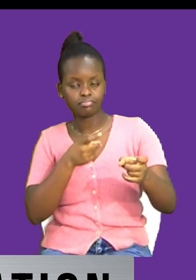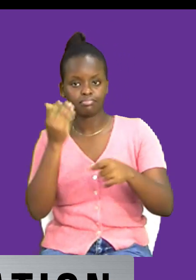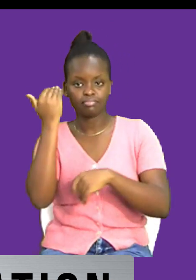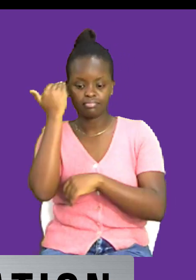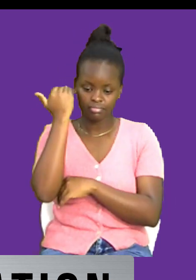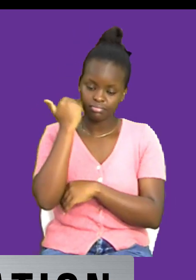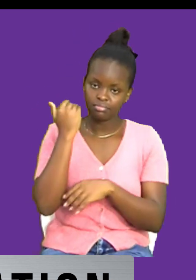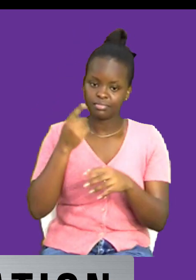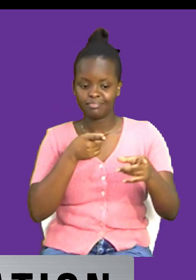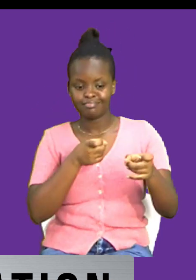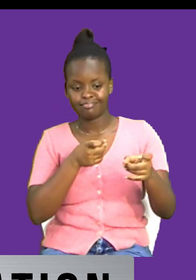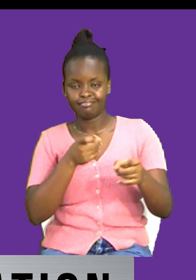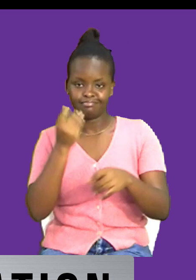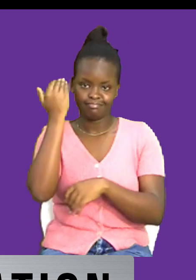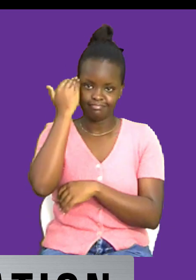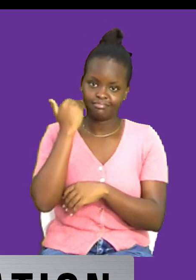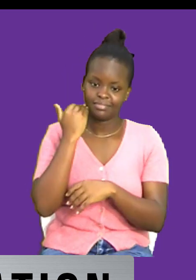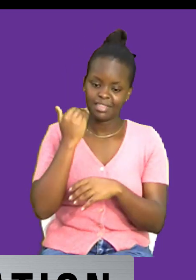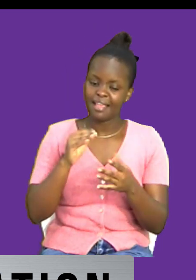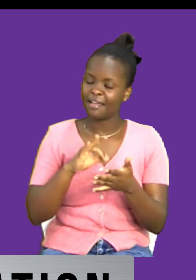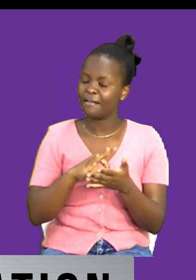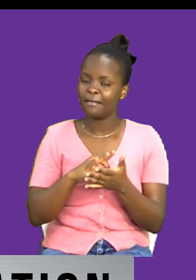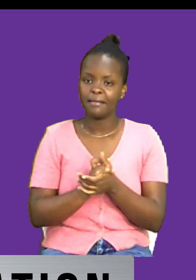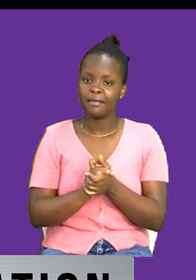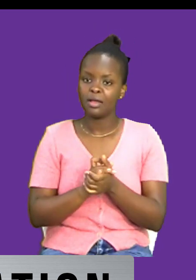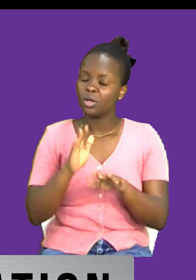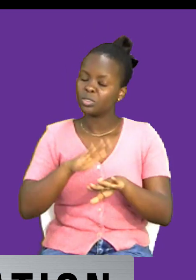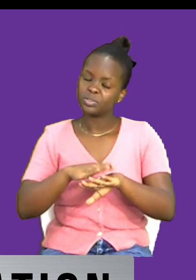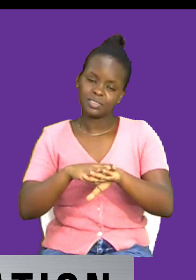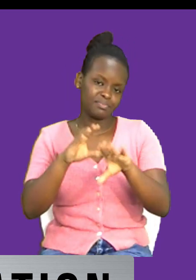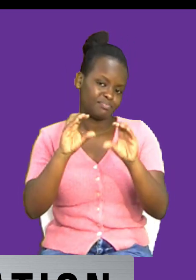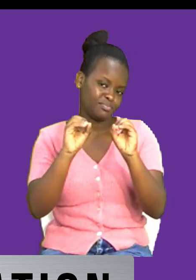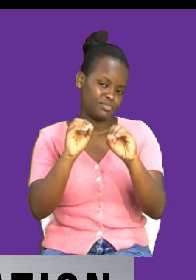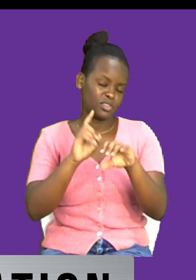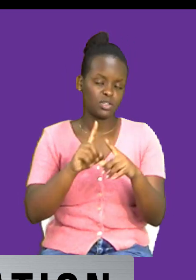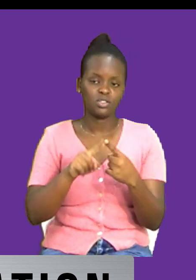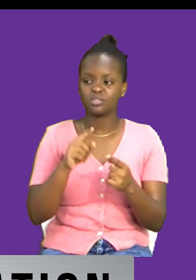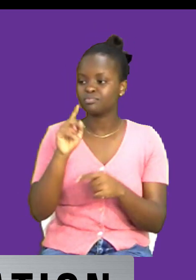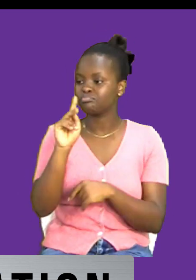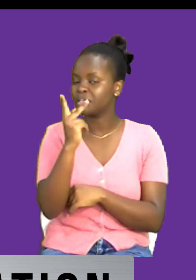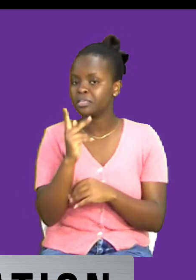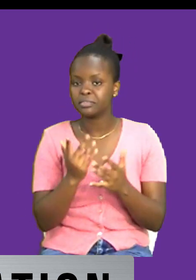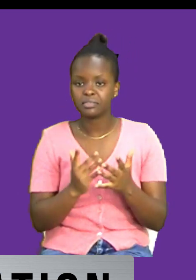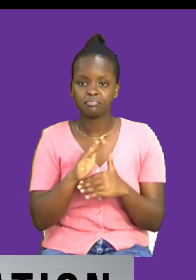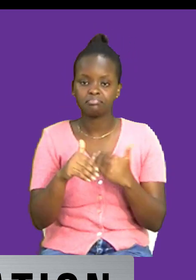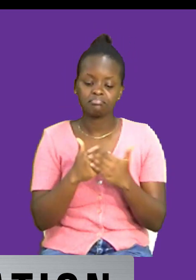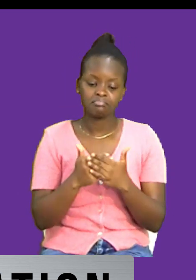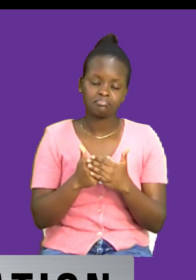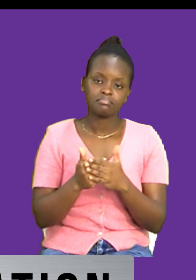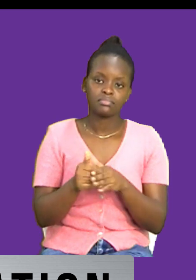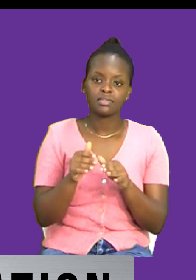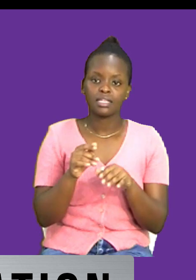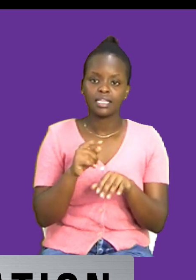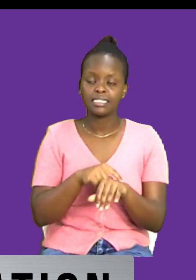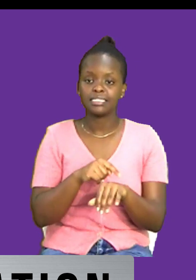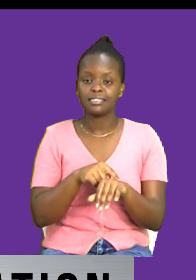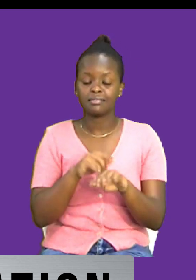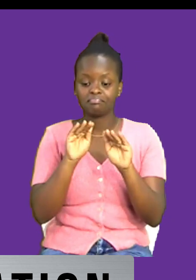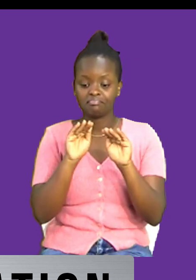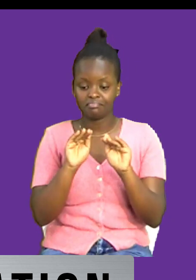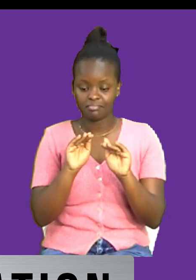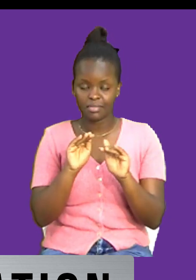not fair to the constitution of Kenya. It is not fair to Kenyans themselves. I think it is time that we tone down what we are doing. And